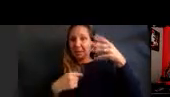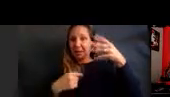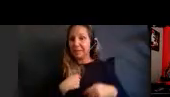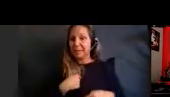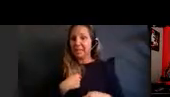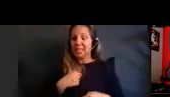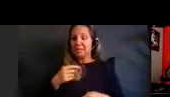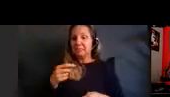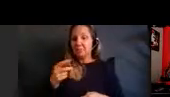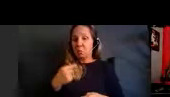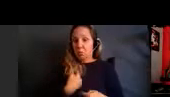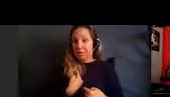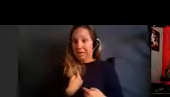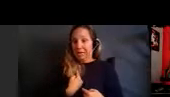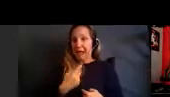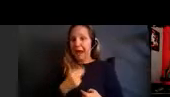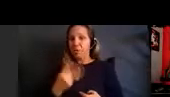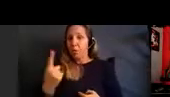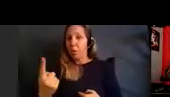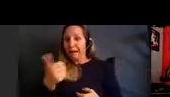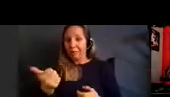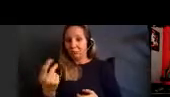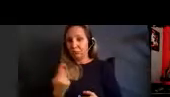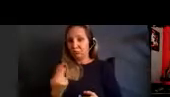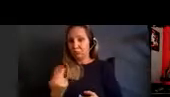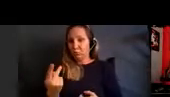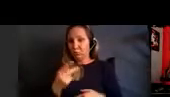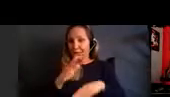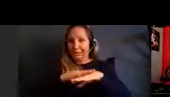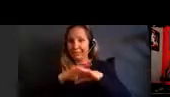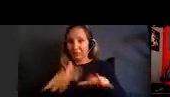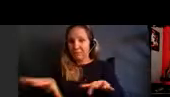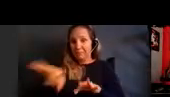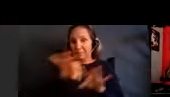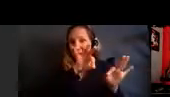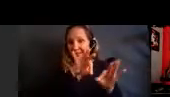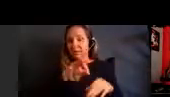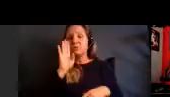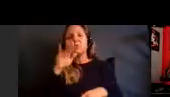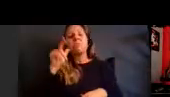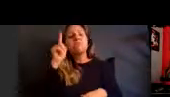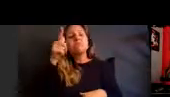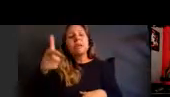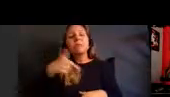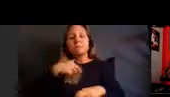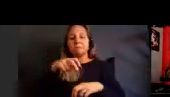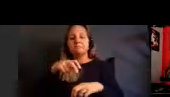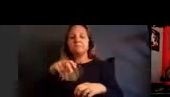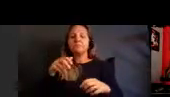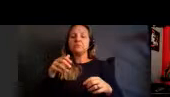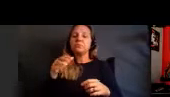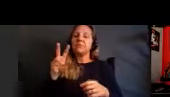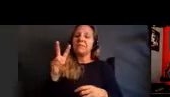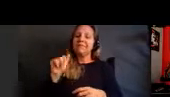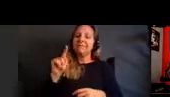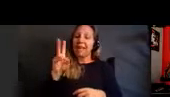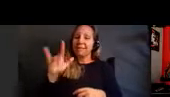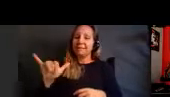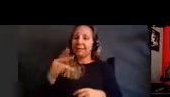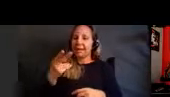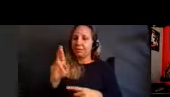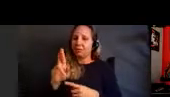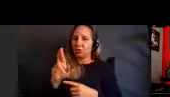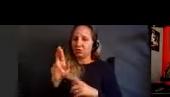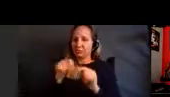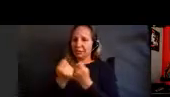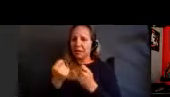selected to work with the President's Group. Well, I later found out when I was sitting with the HR team at Vancity, I asked them, why is it that you had